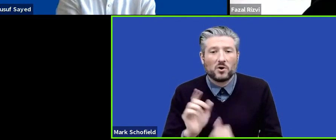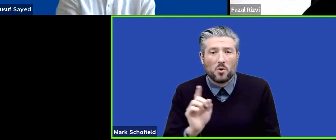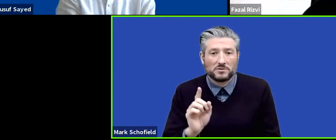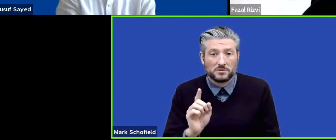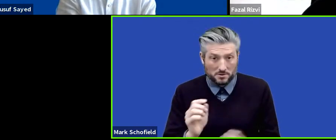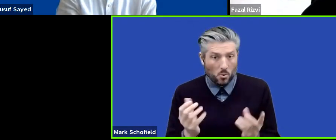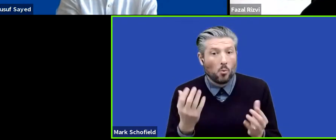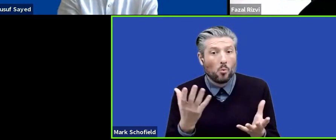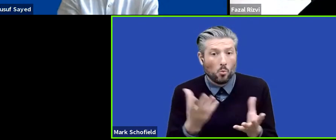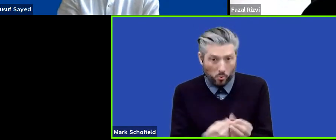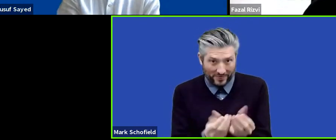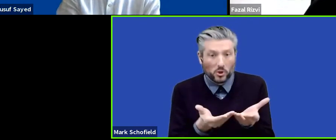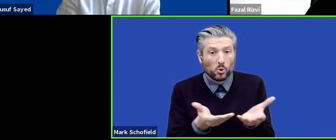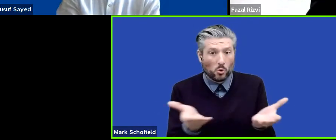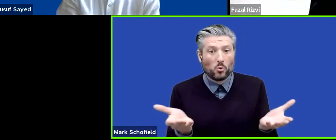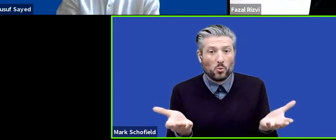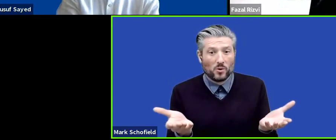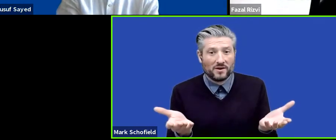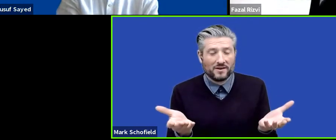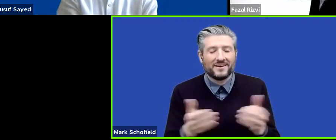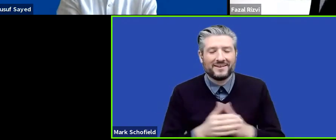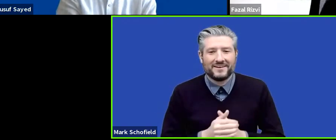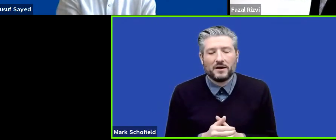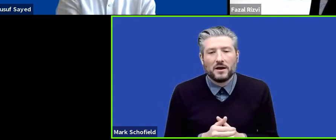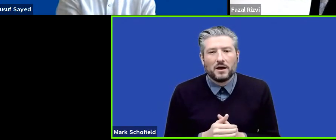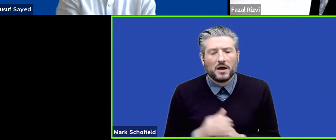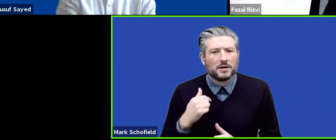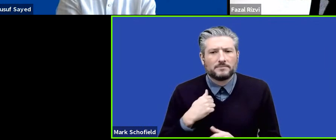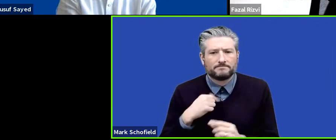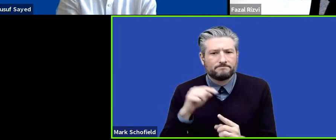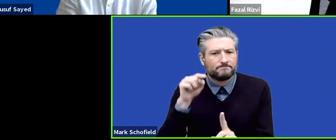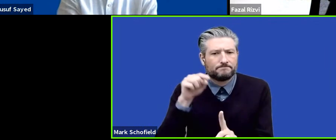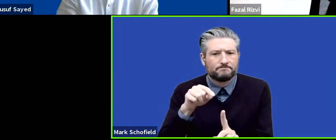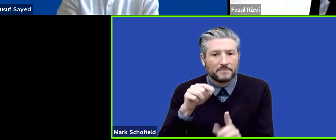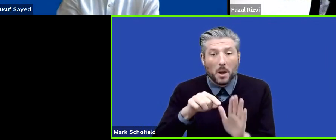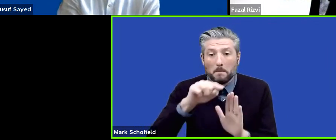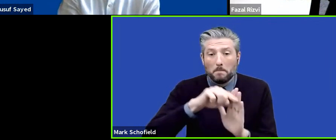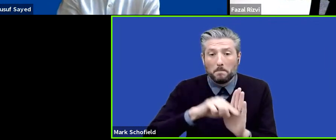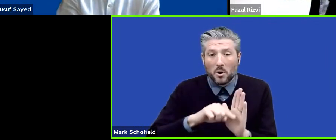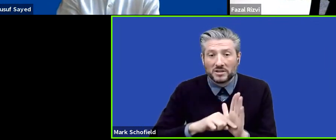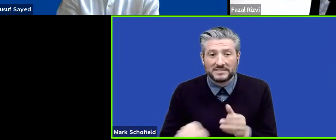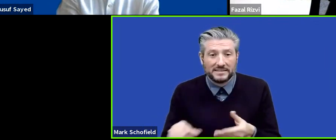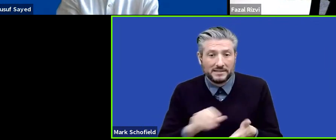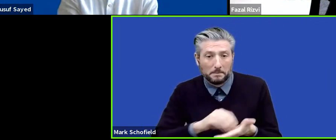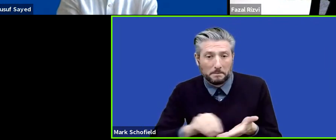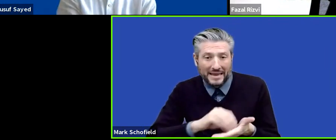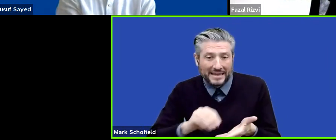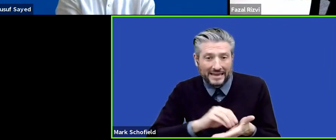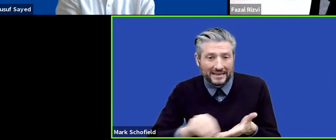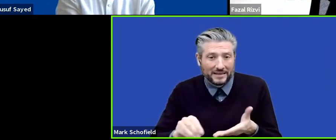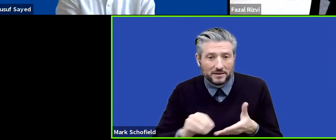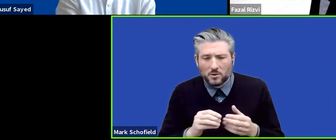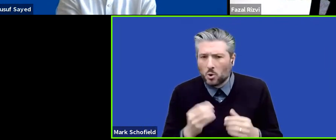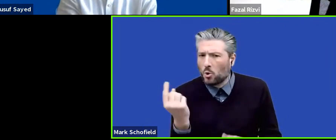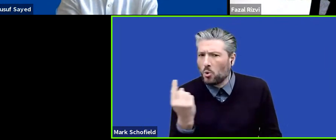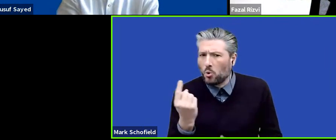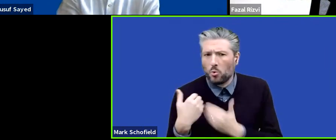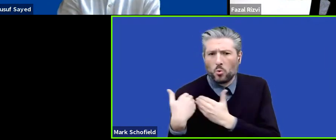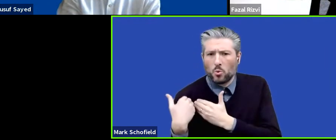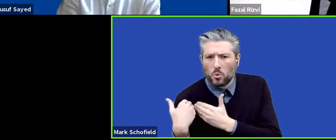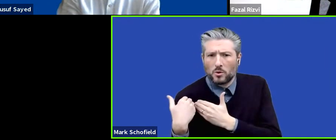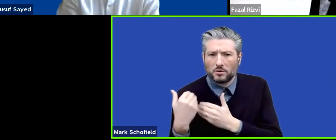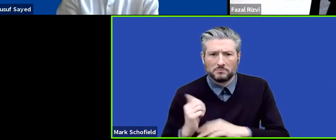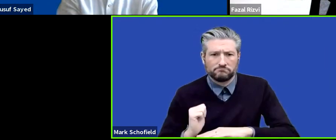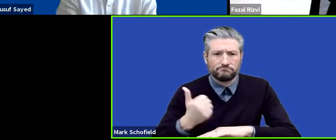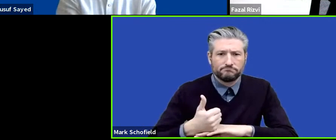you and between ourselves is around policy making in times of crises. Who makes policy? Who gets